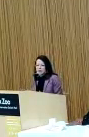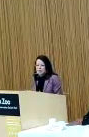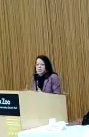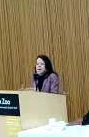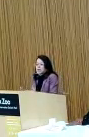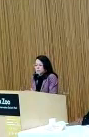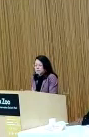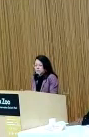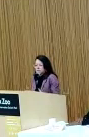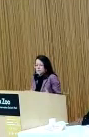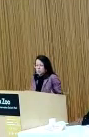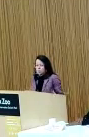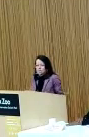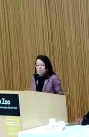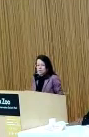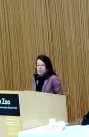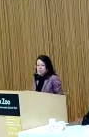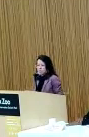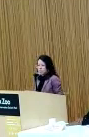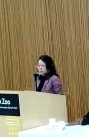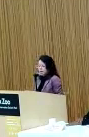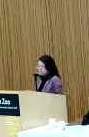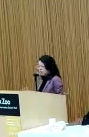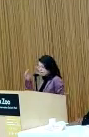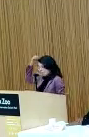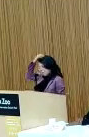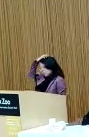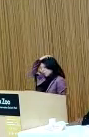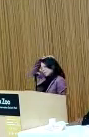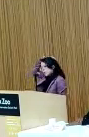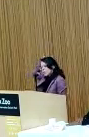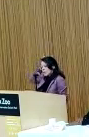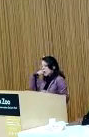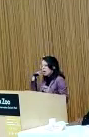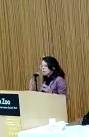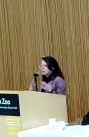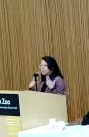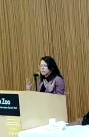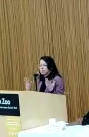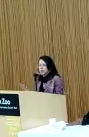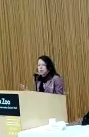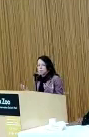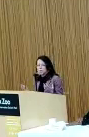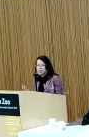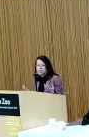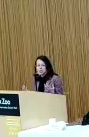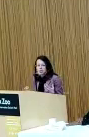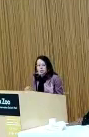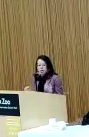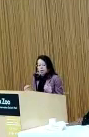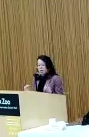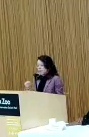that that specific individual needs um a guide dog accommodation so in in the context of visibly